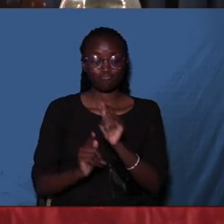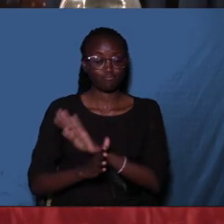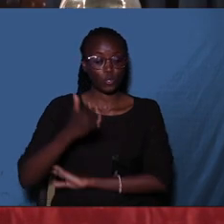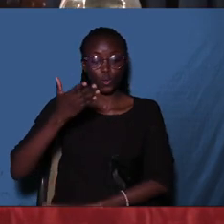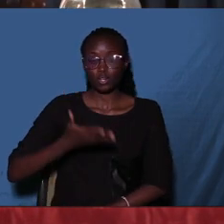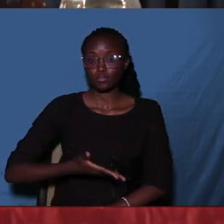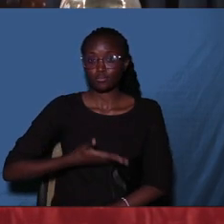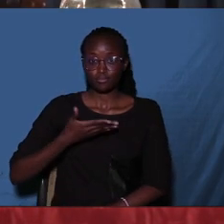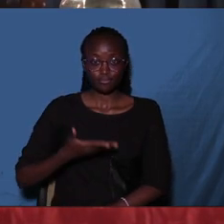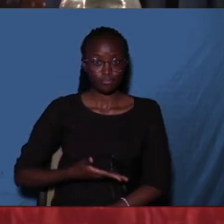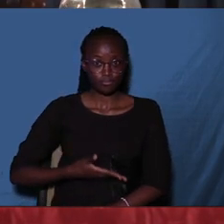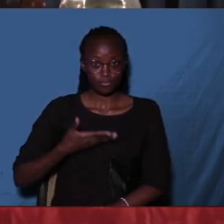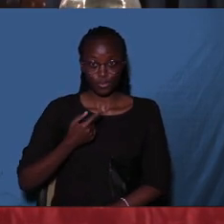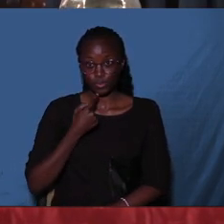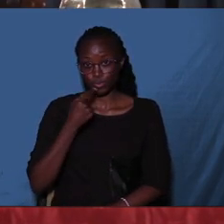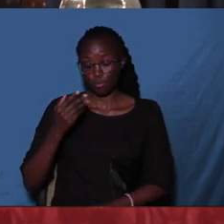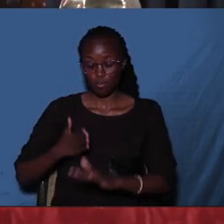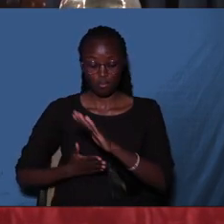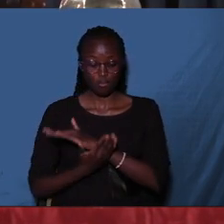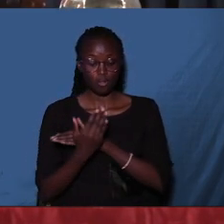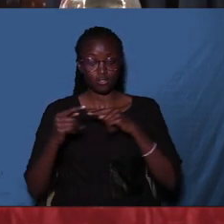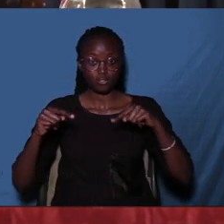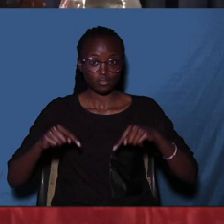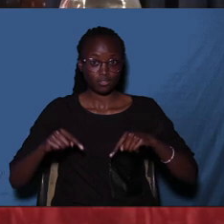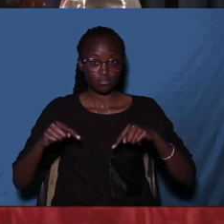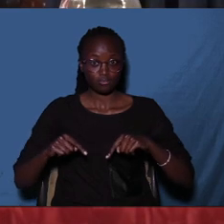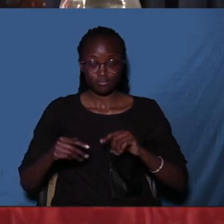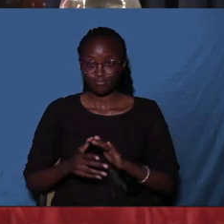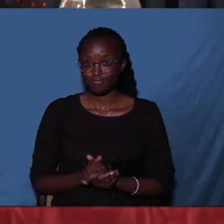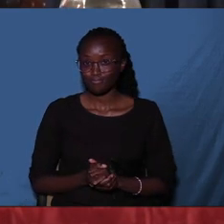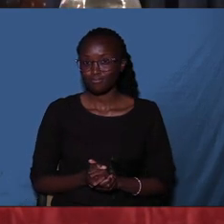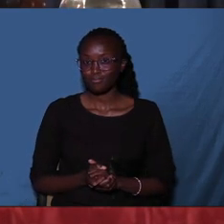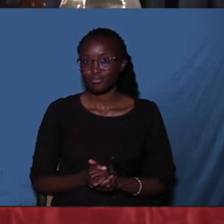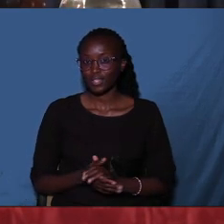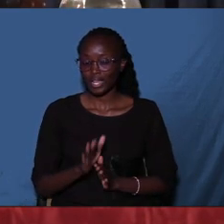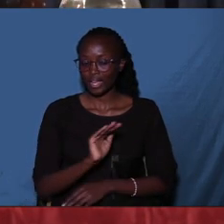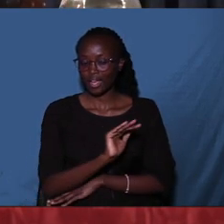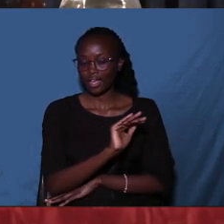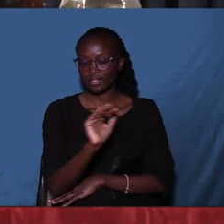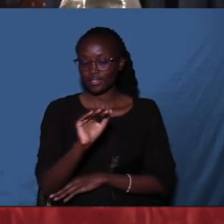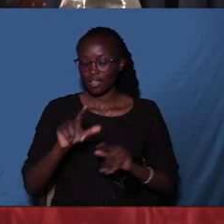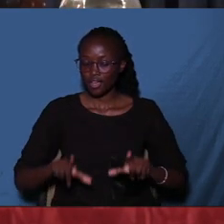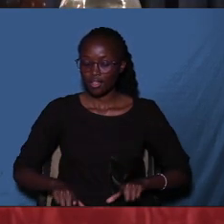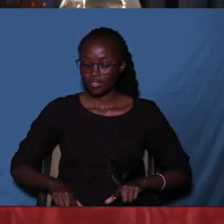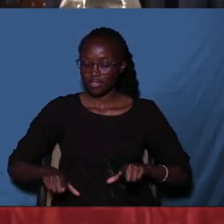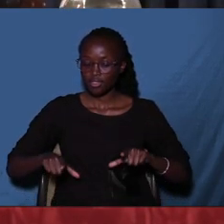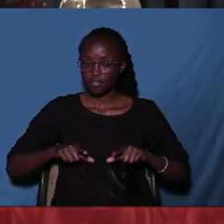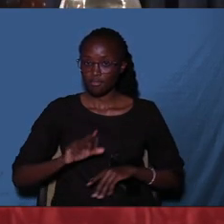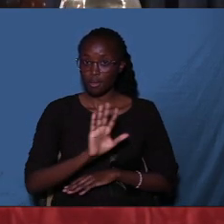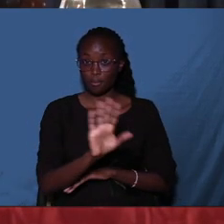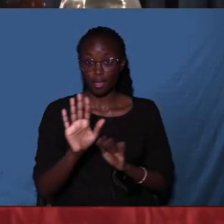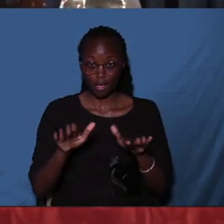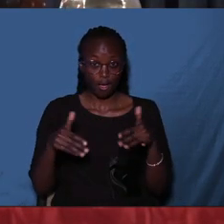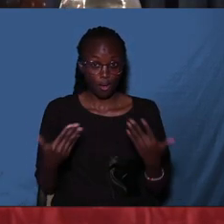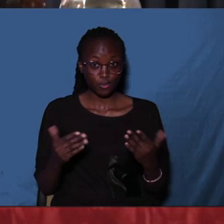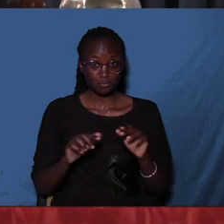them. So this morning, what has duplicity done in your life? Are you